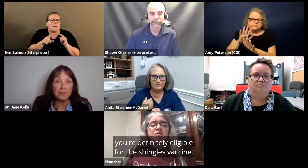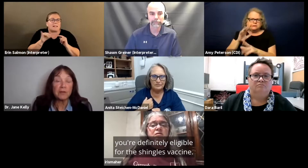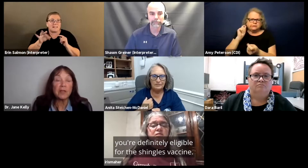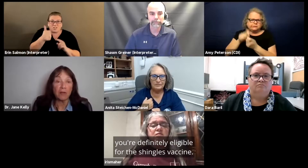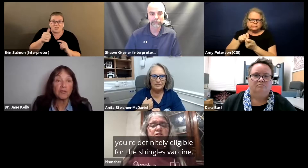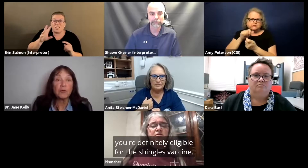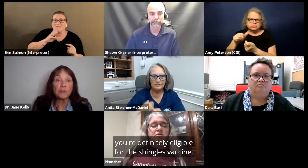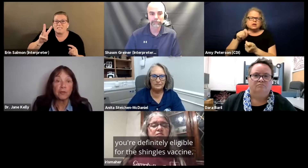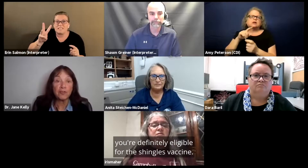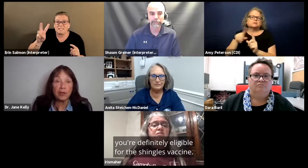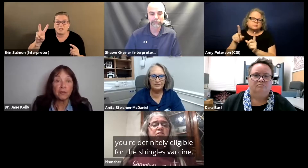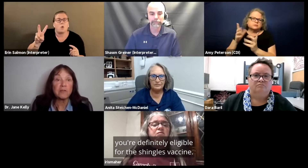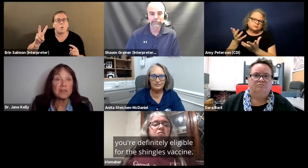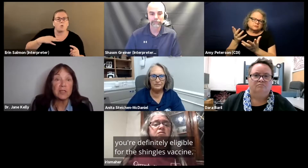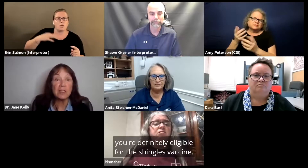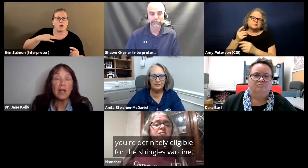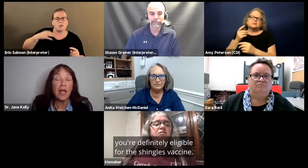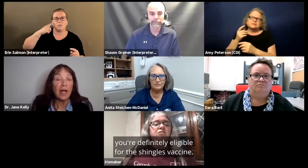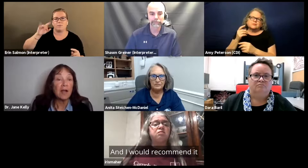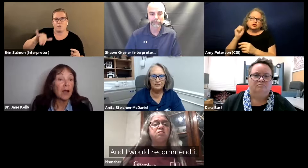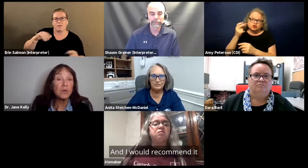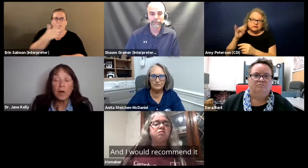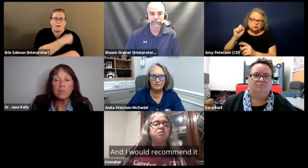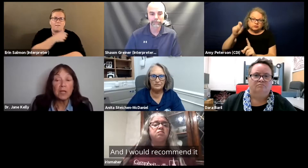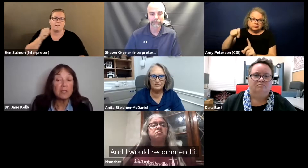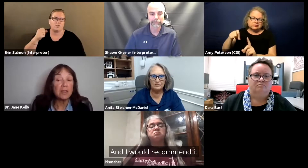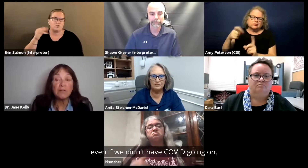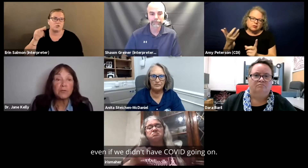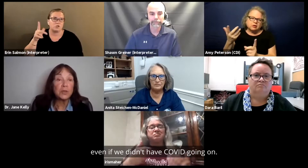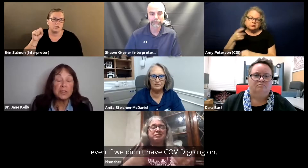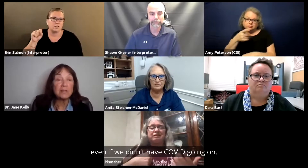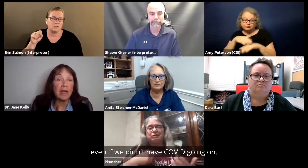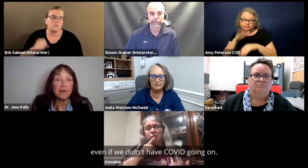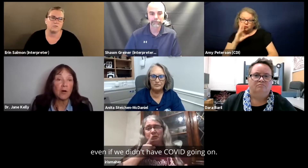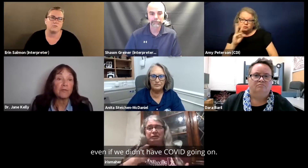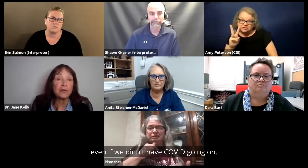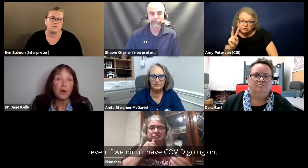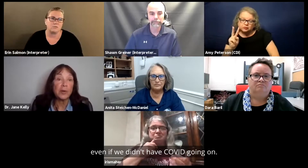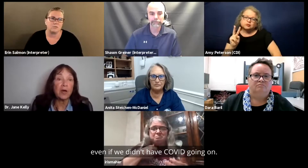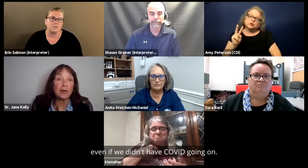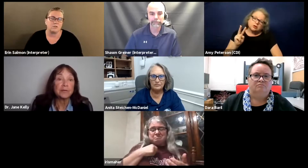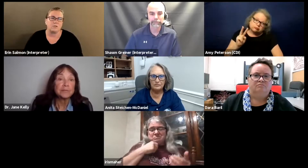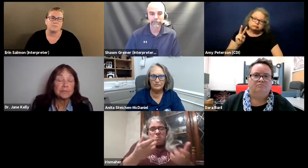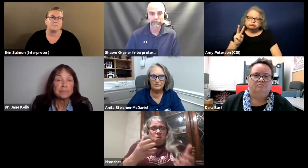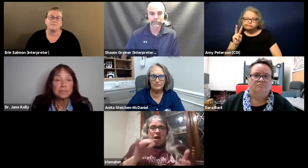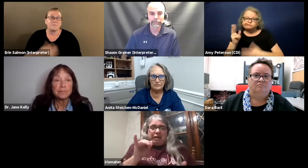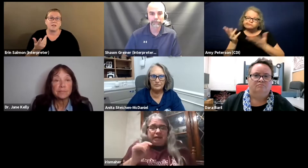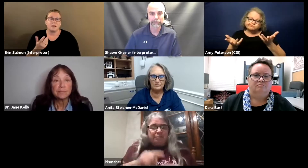you're definitely eligible for the shingles vaccine. And I would recommend it even if we didn't have COVID going on.